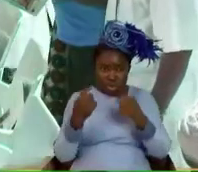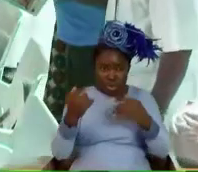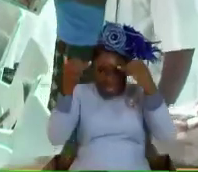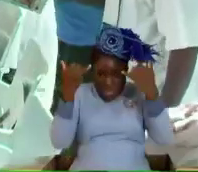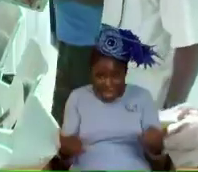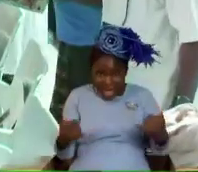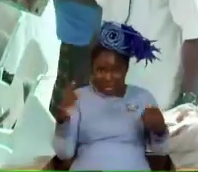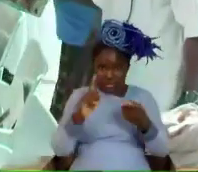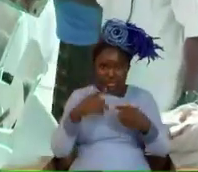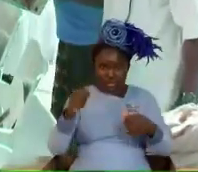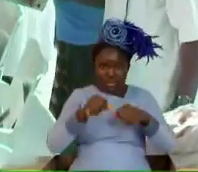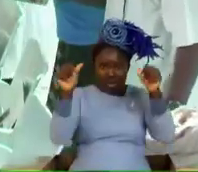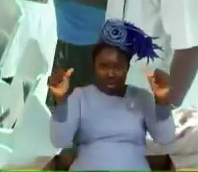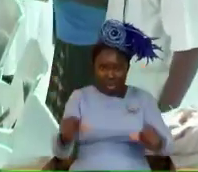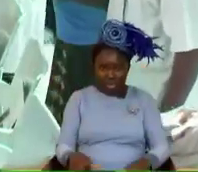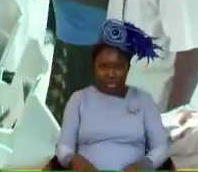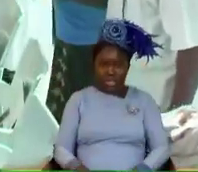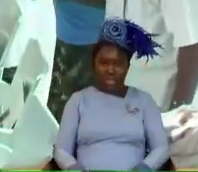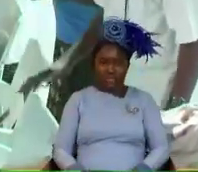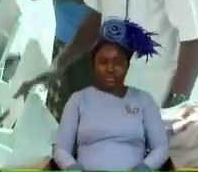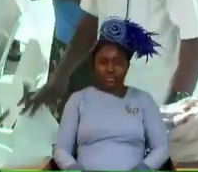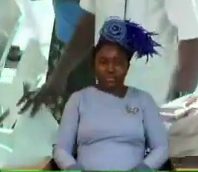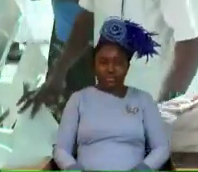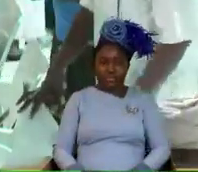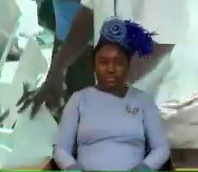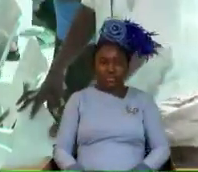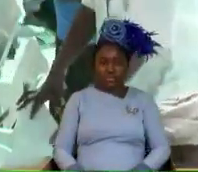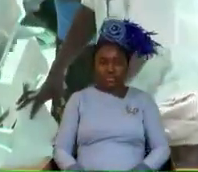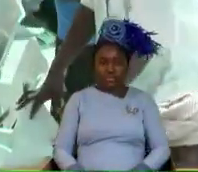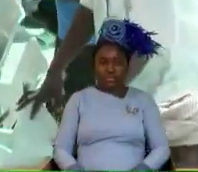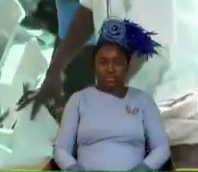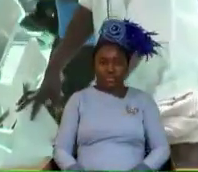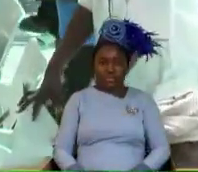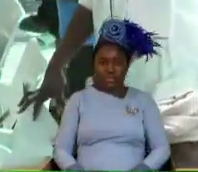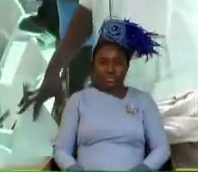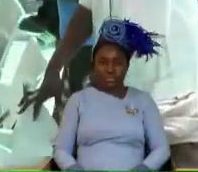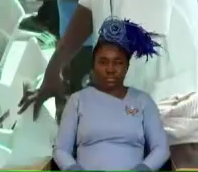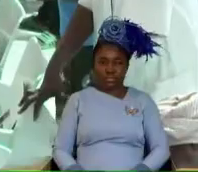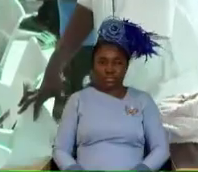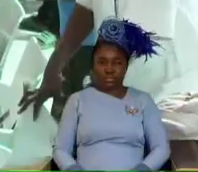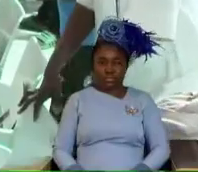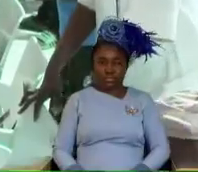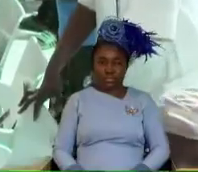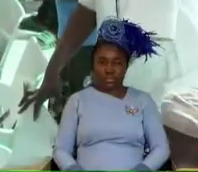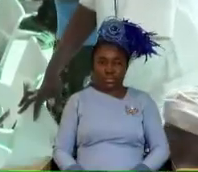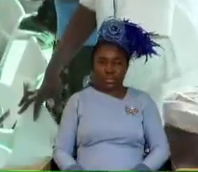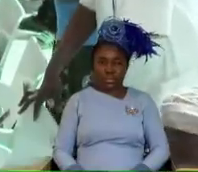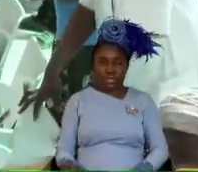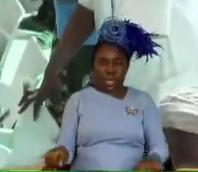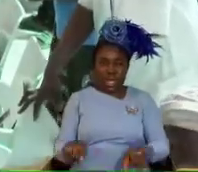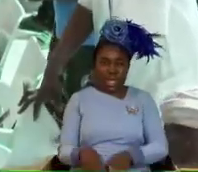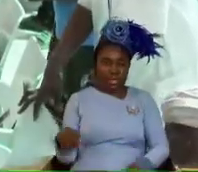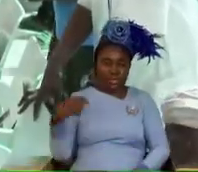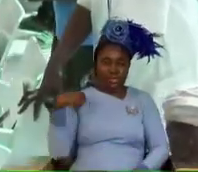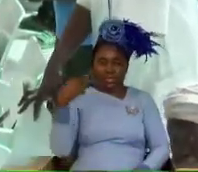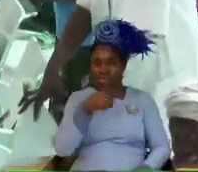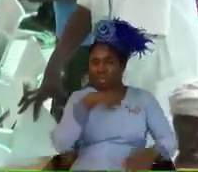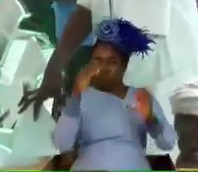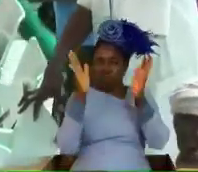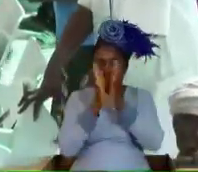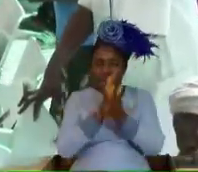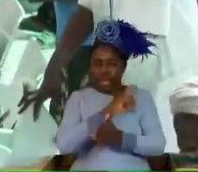While everybody, including yourself, pray this prayer with